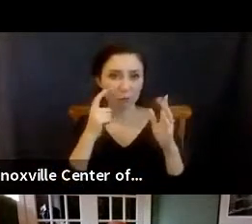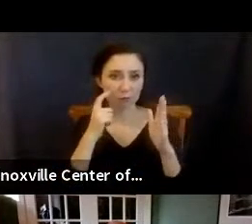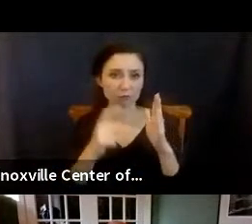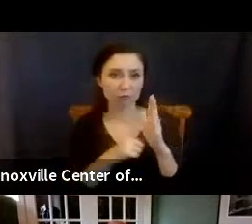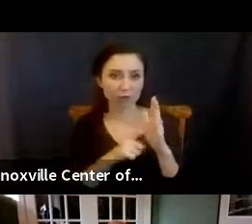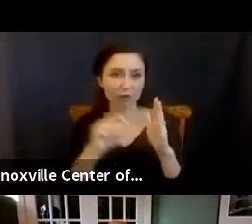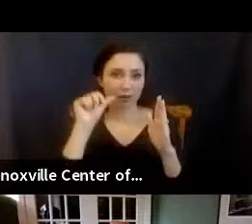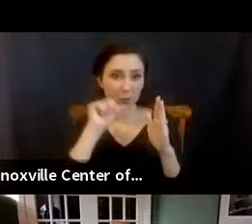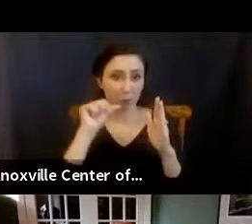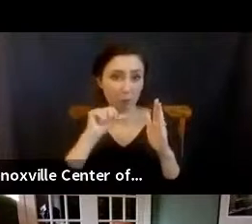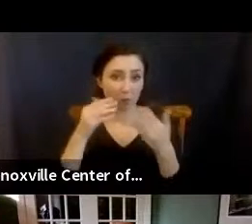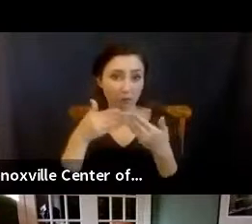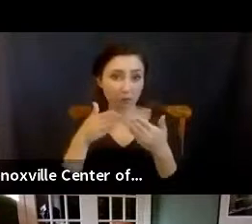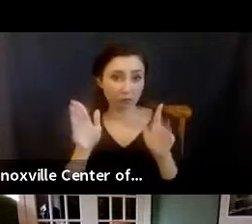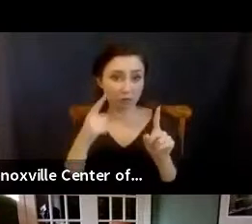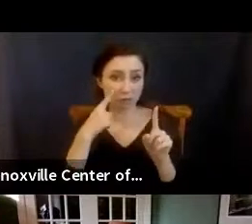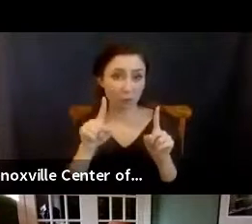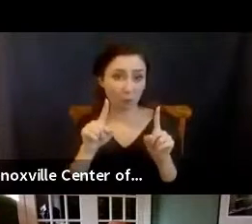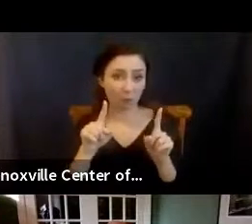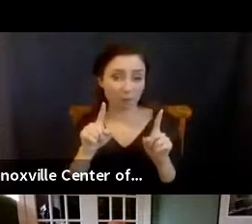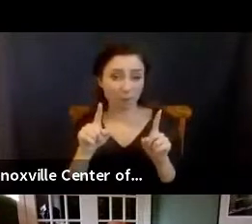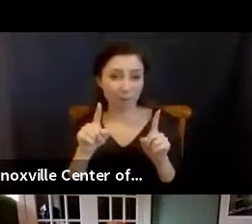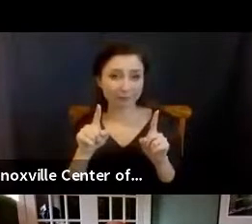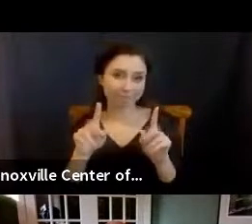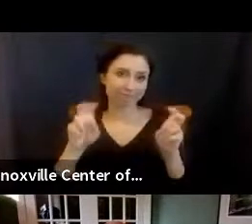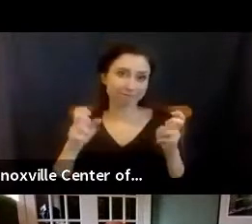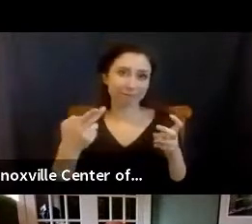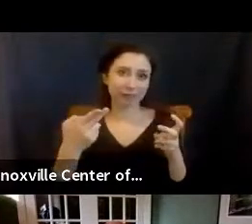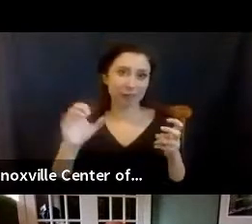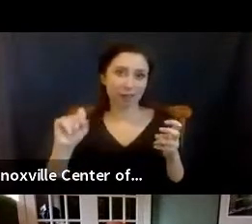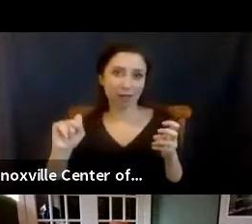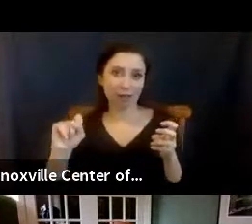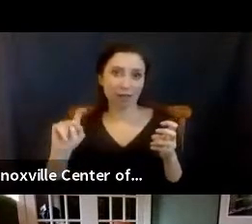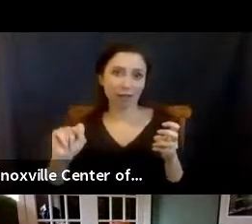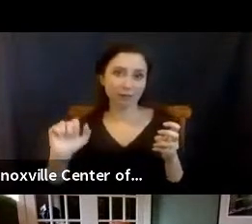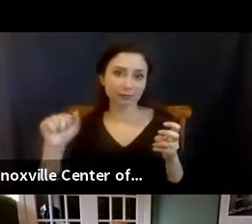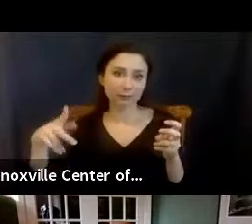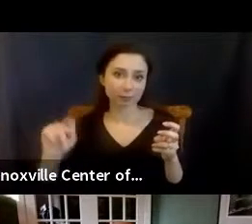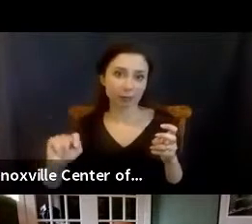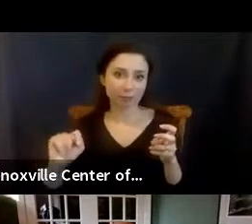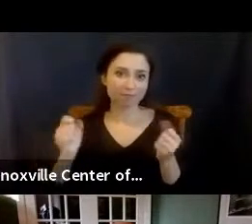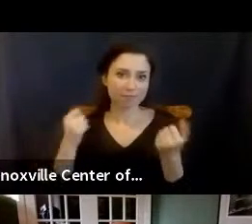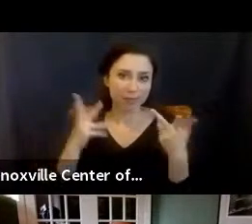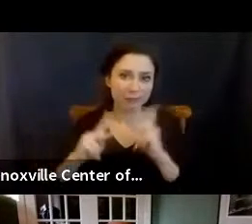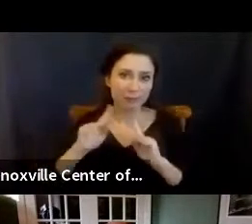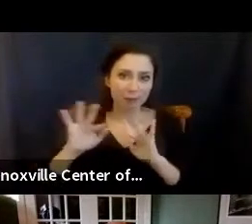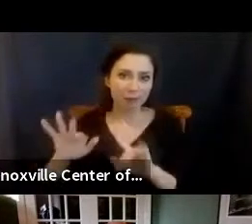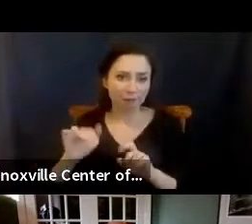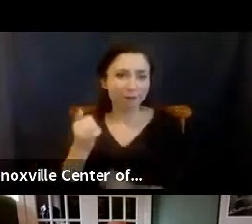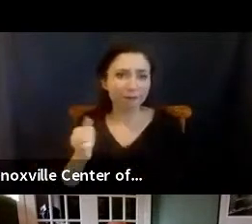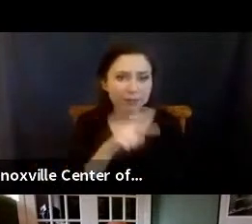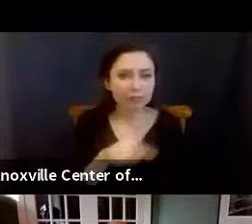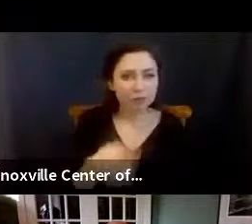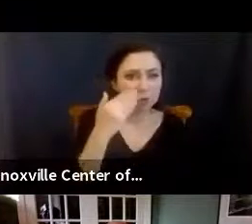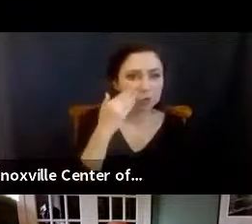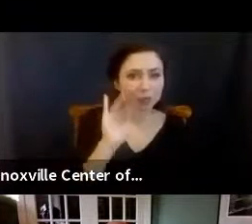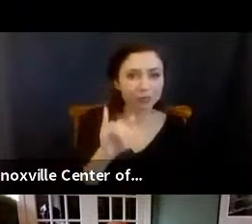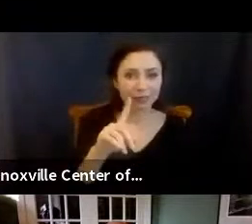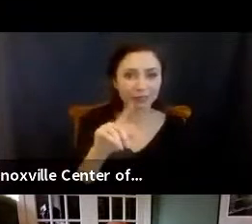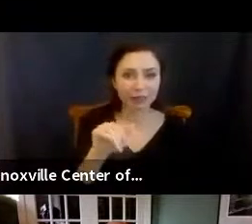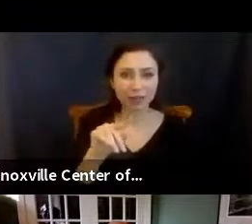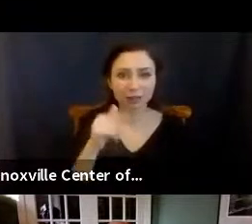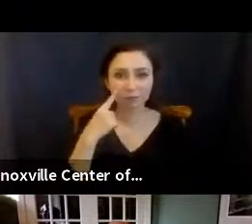bars in general as hotspots. Anyone else familiar with that data or that recent development per the CDC?